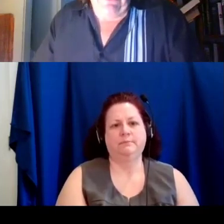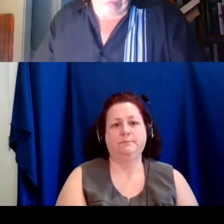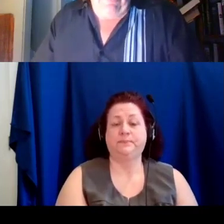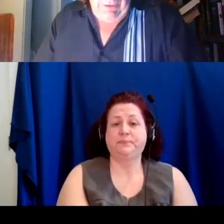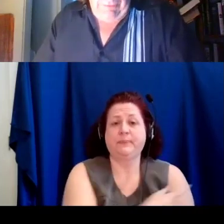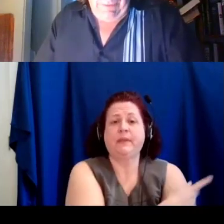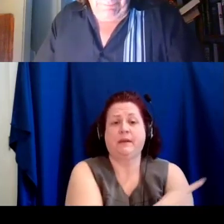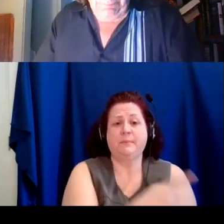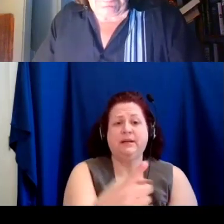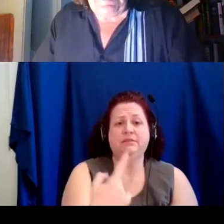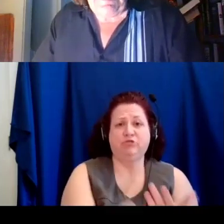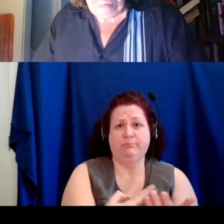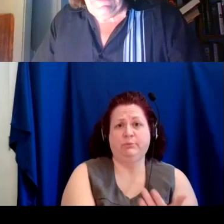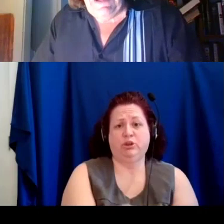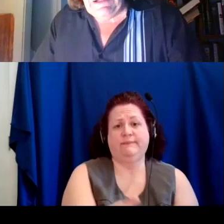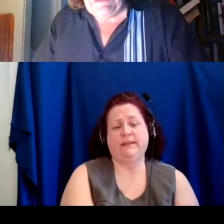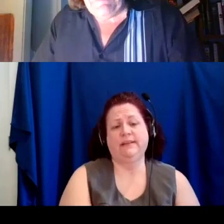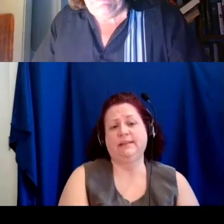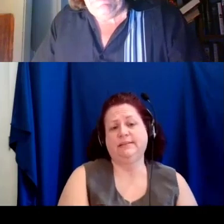Patient debriefing.